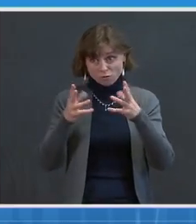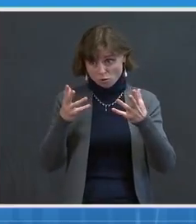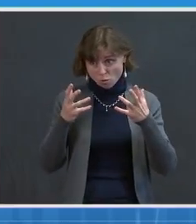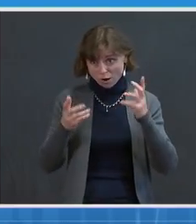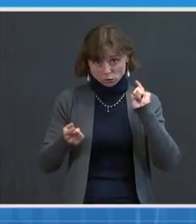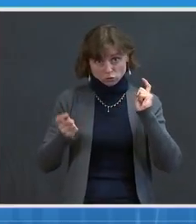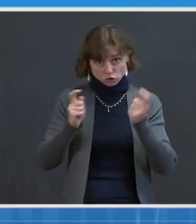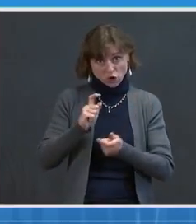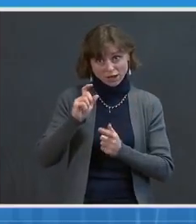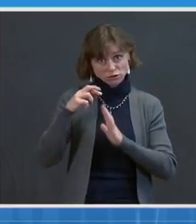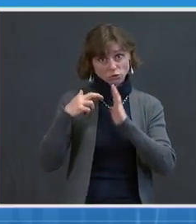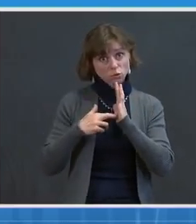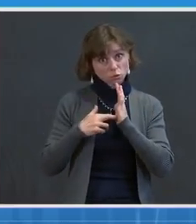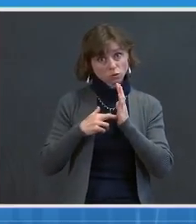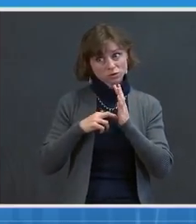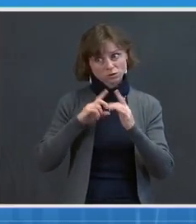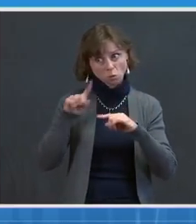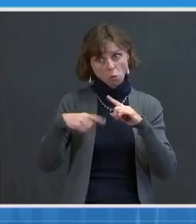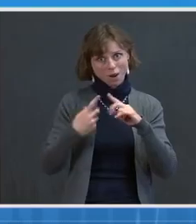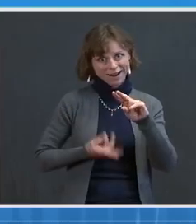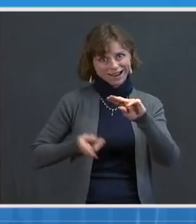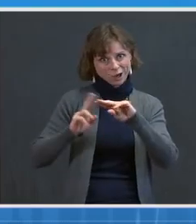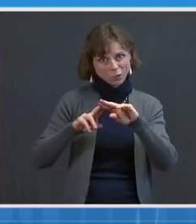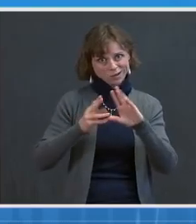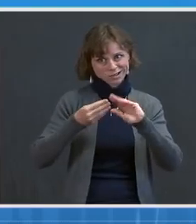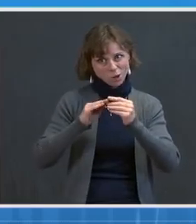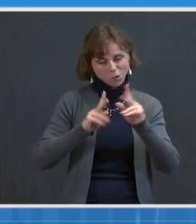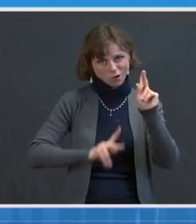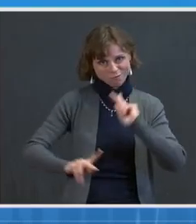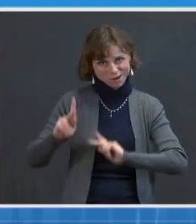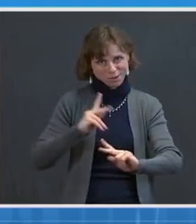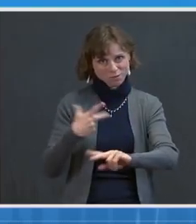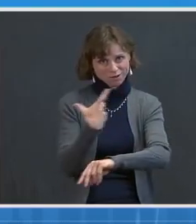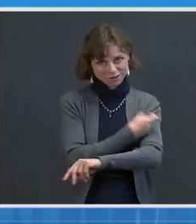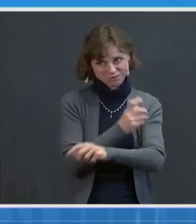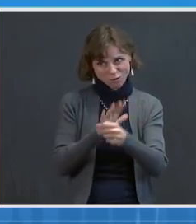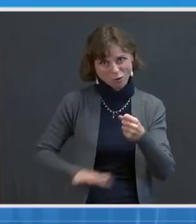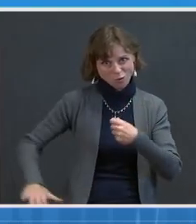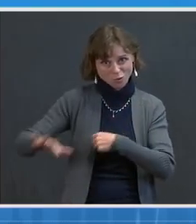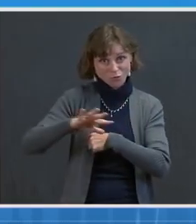we have more protection across the communities and across the population.